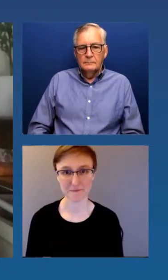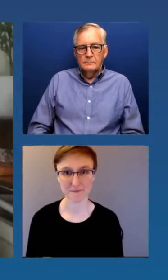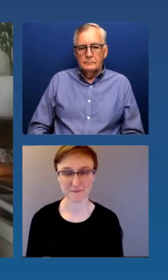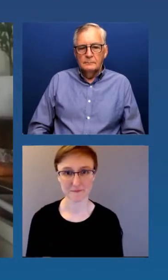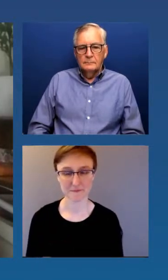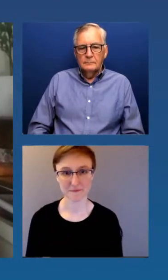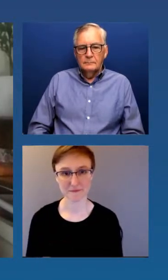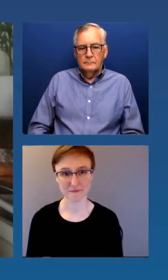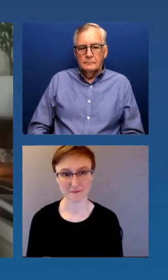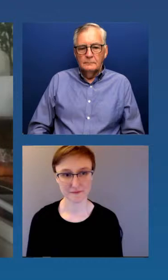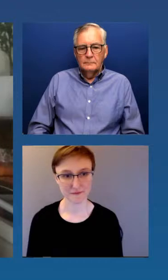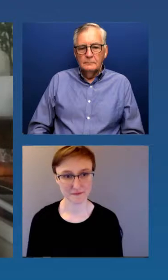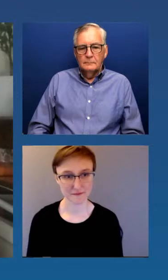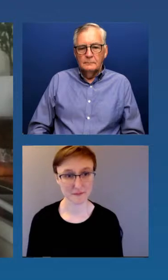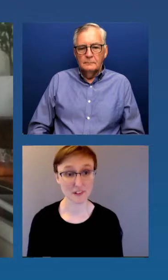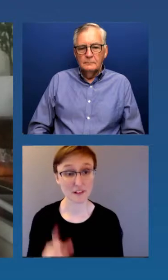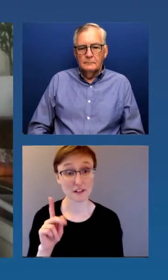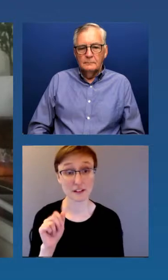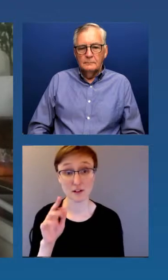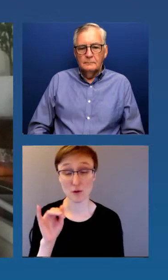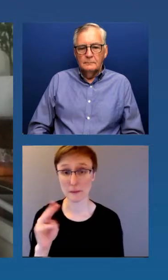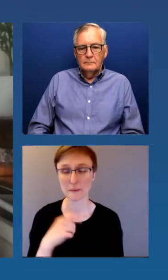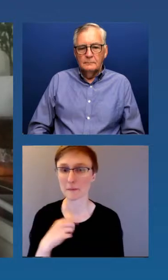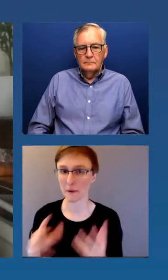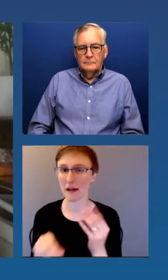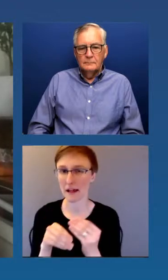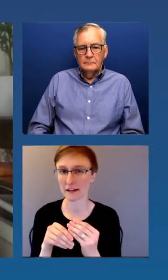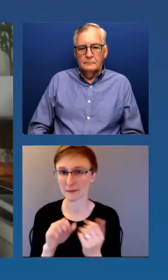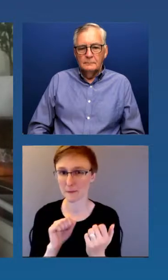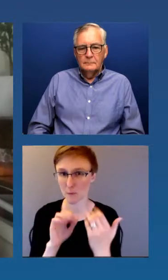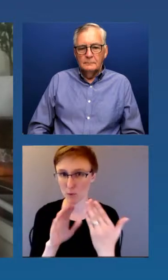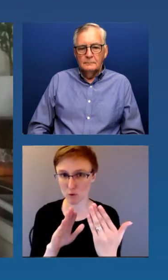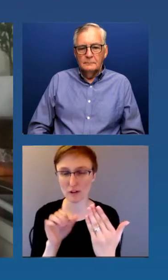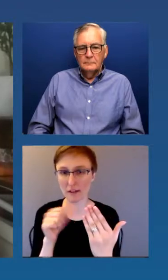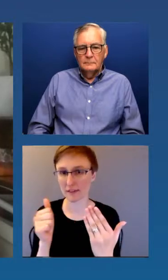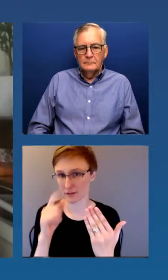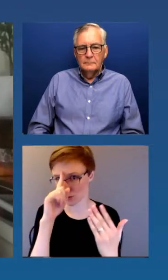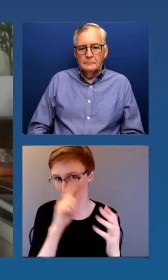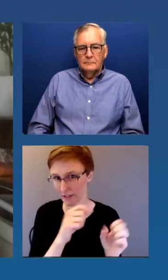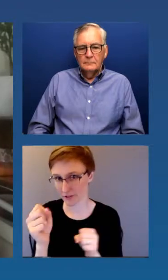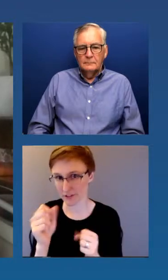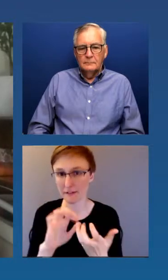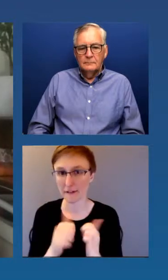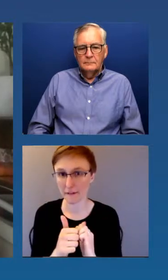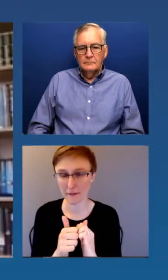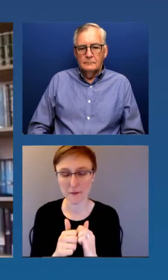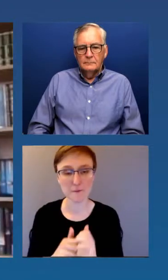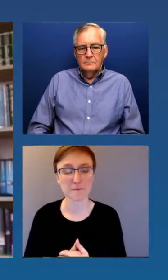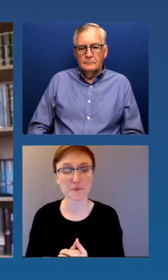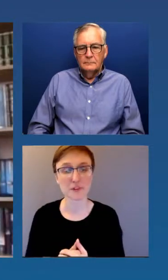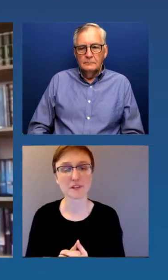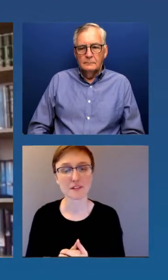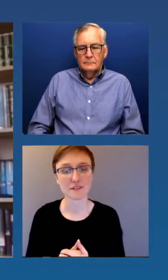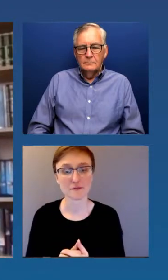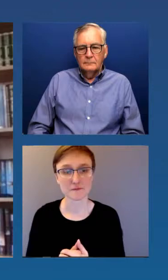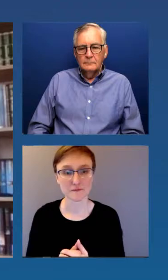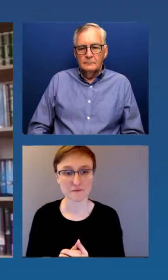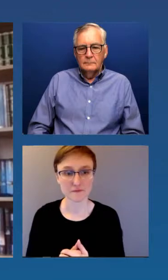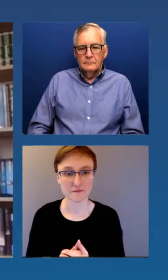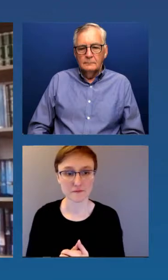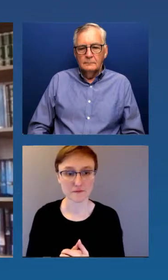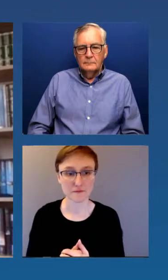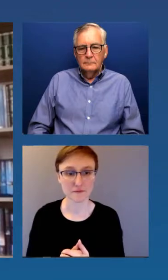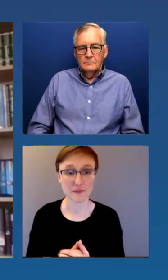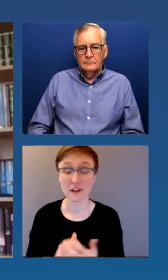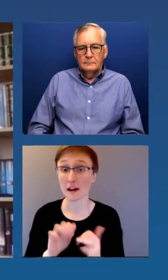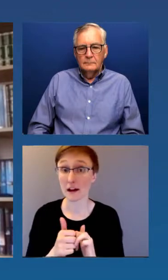I can add perhaps a bit to the approach. In addition to some of the strategies, I think a lot of it resides in the approach, at least in the engagement